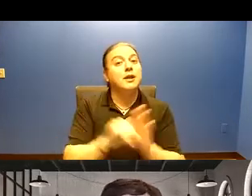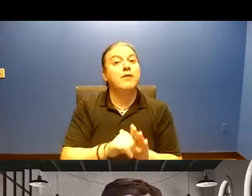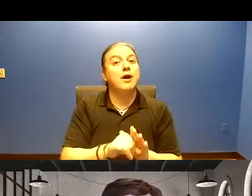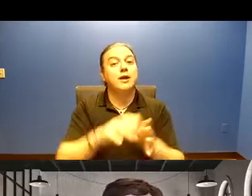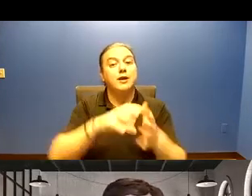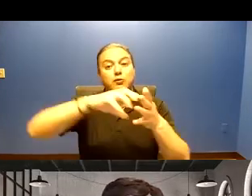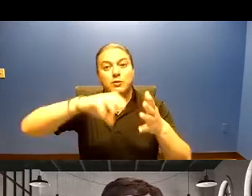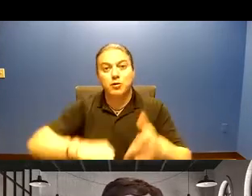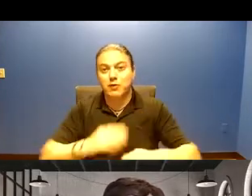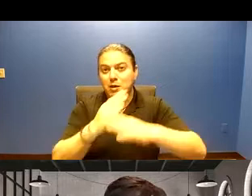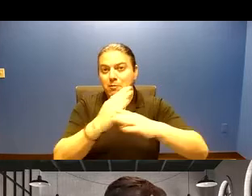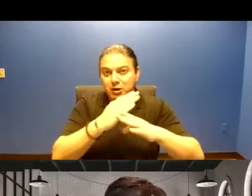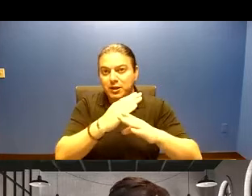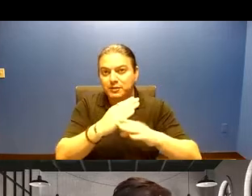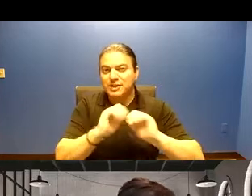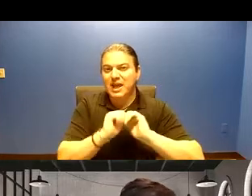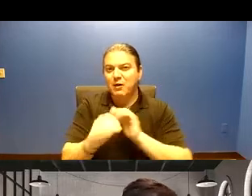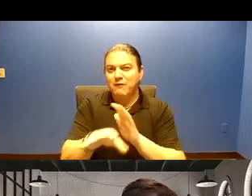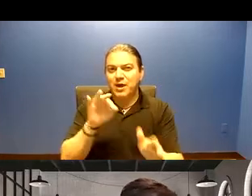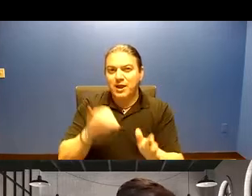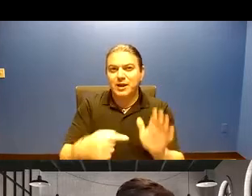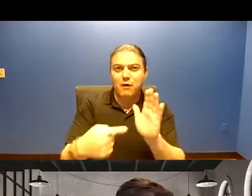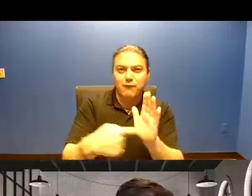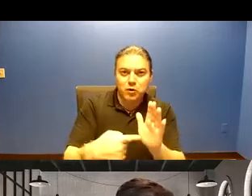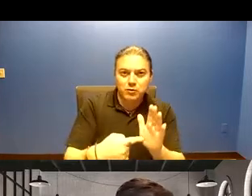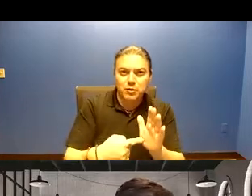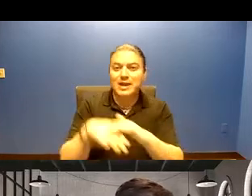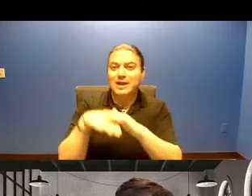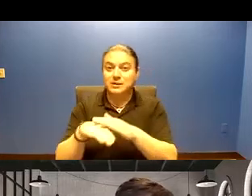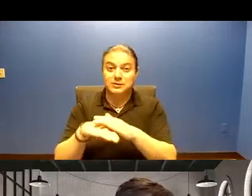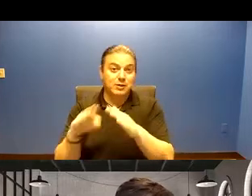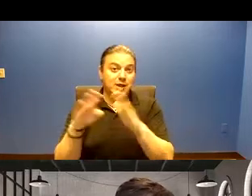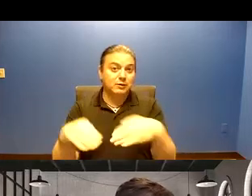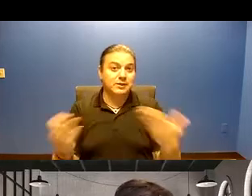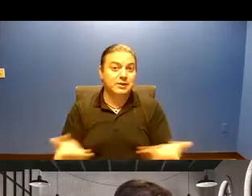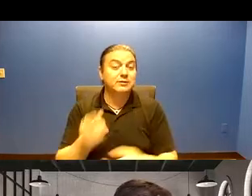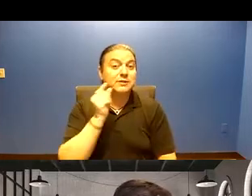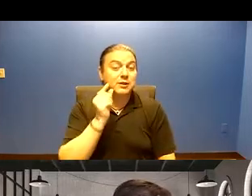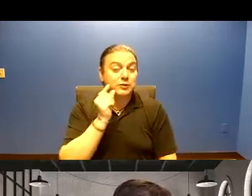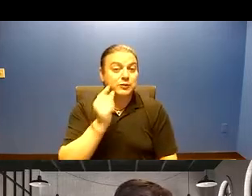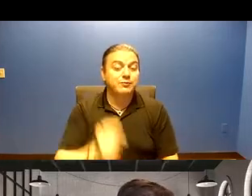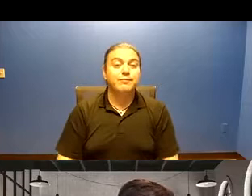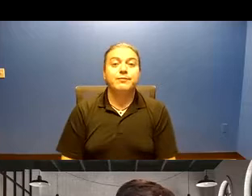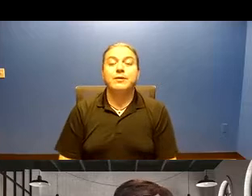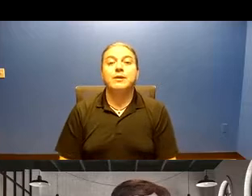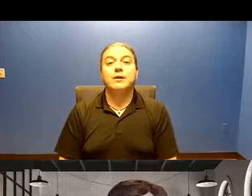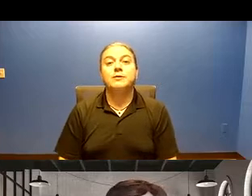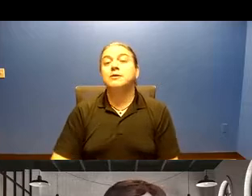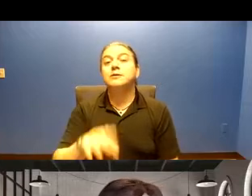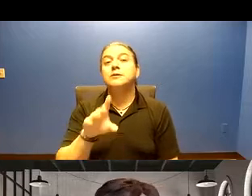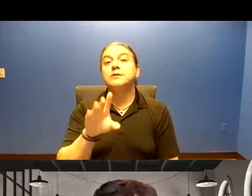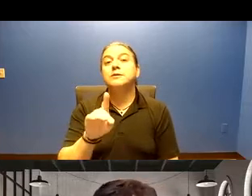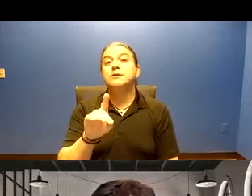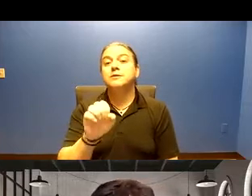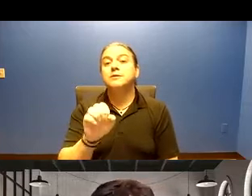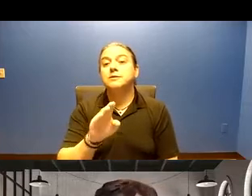finding affordable and accessible housing in San Antonio. So as Debbie mentioned earlier, the captioning is available by clicking